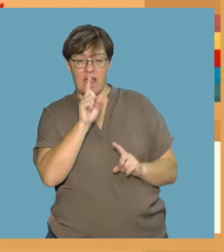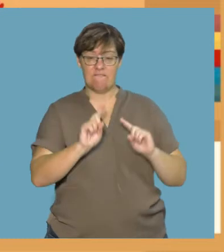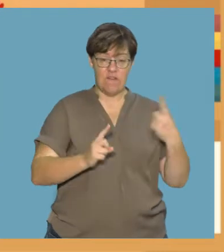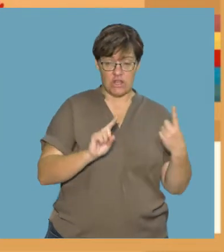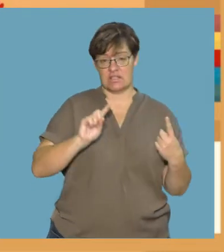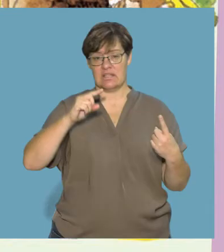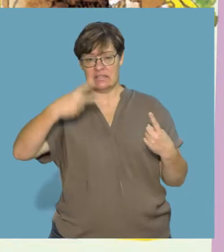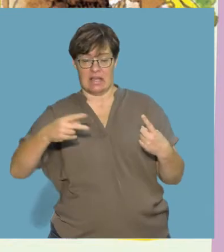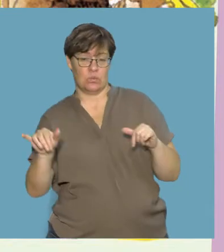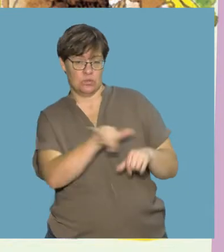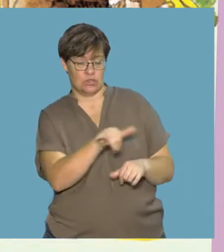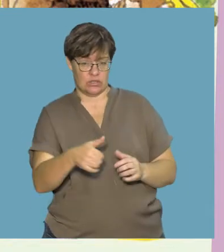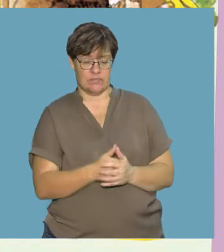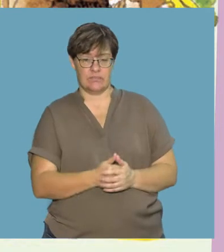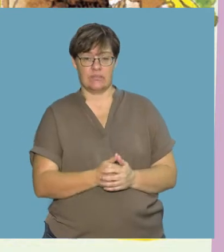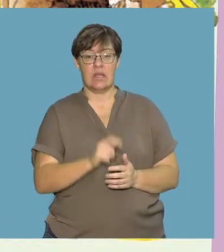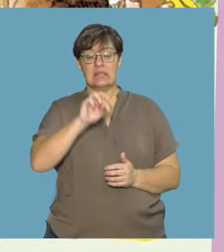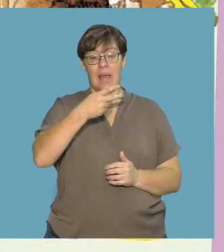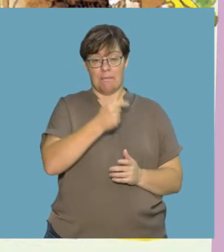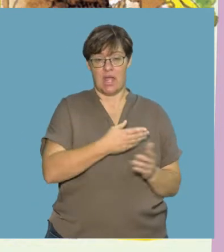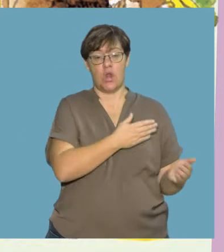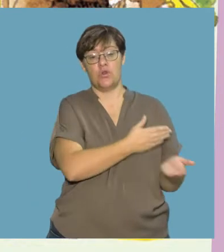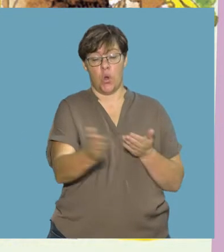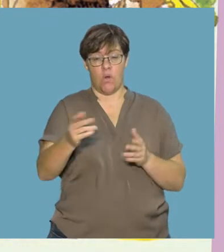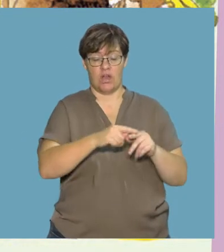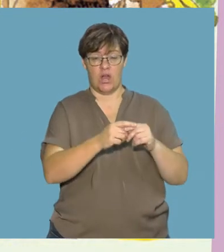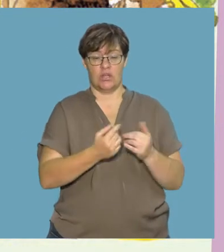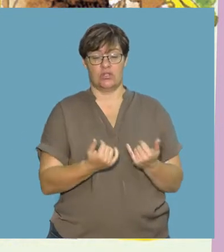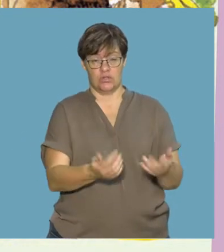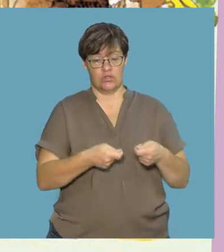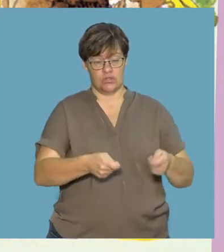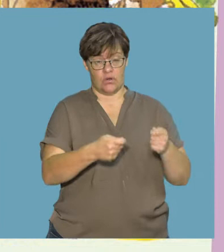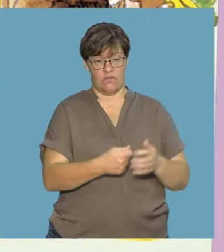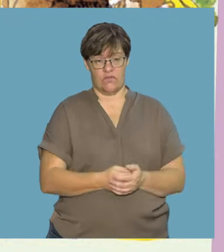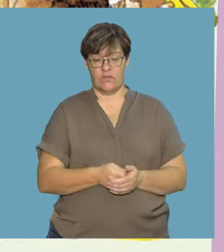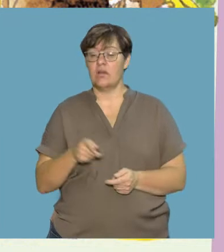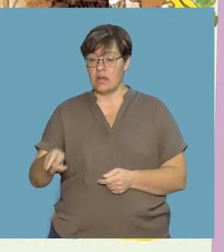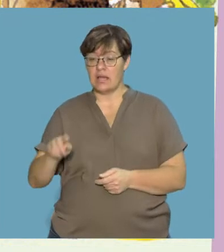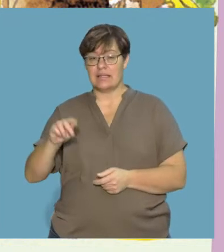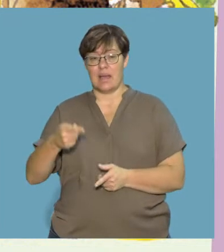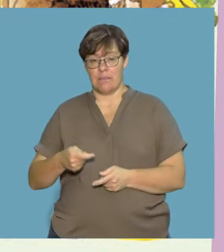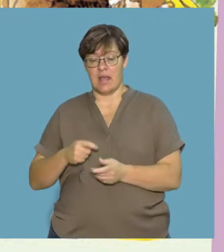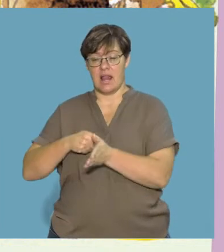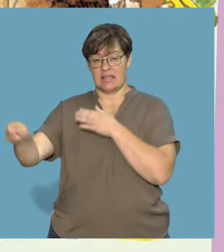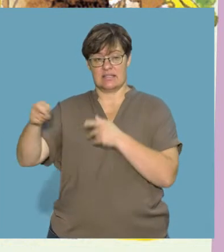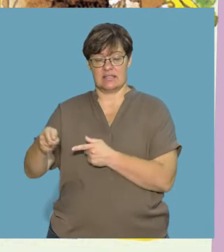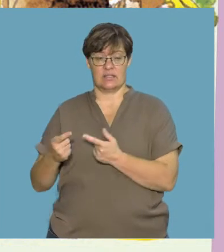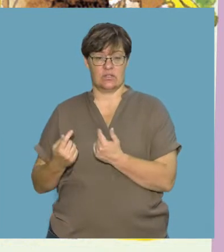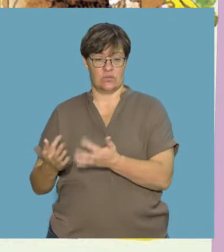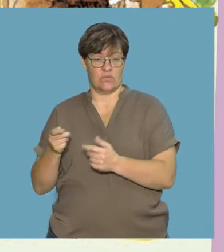story. Tammy knocked over the stove. Tammy lit the stove.